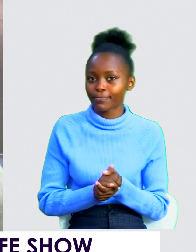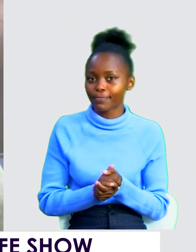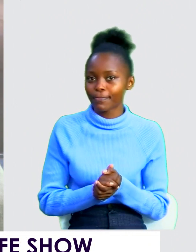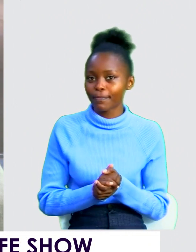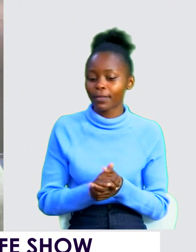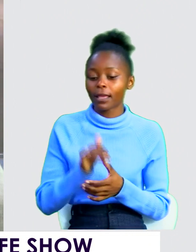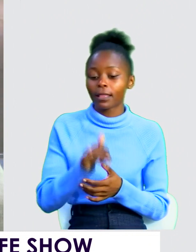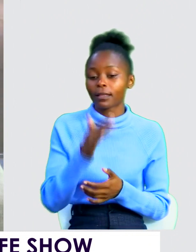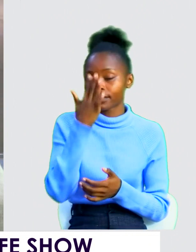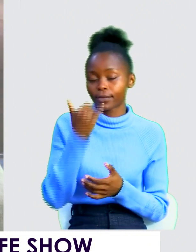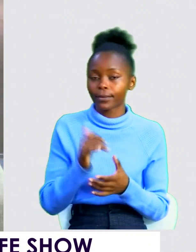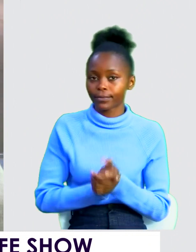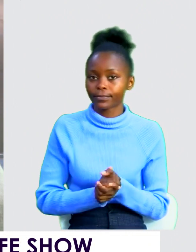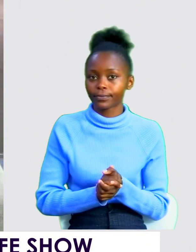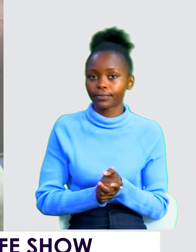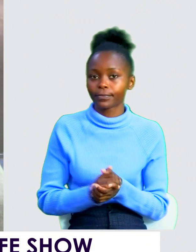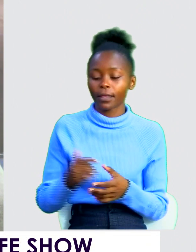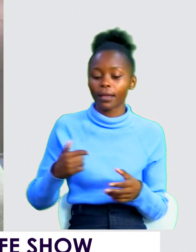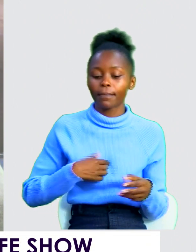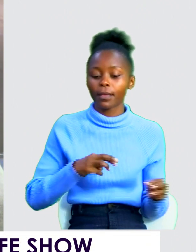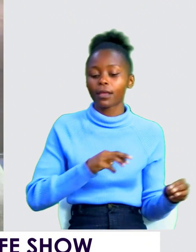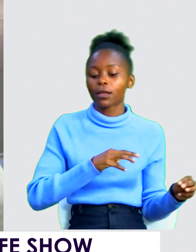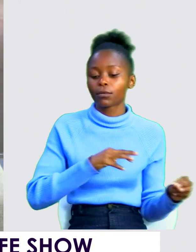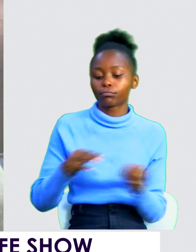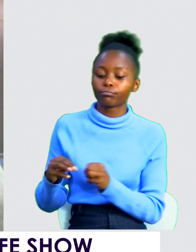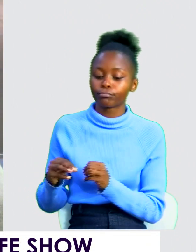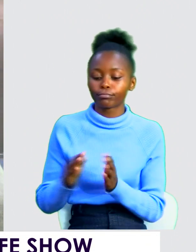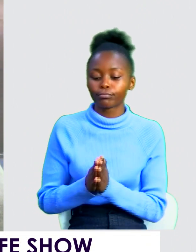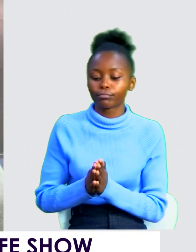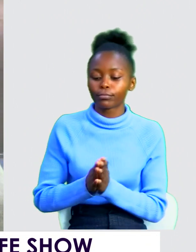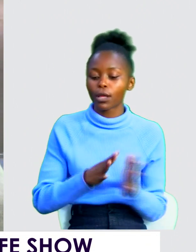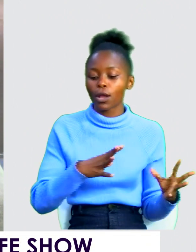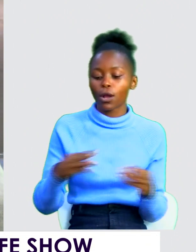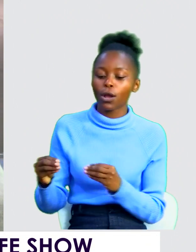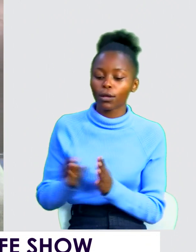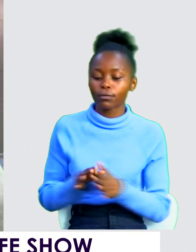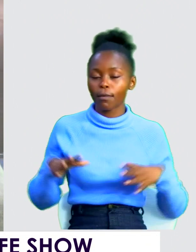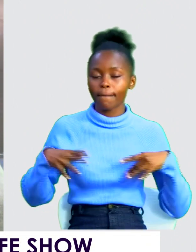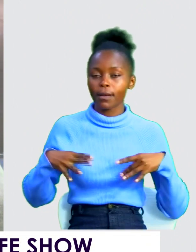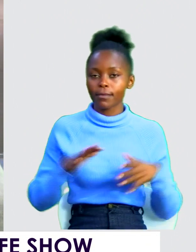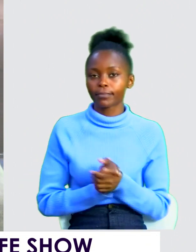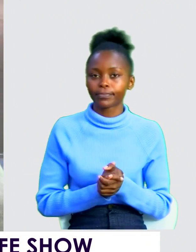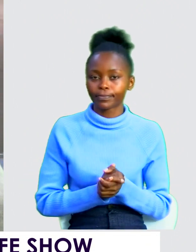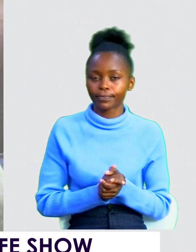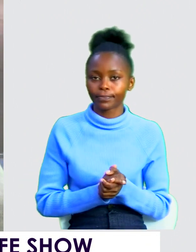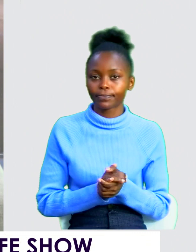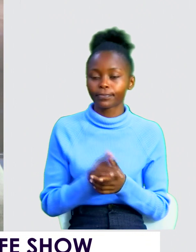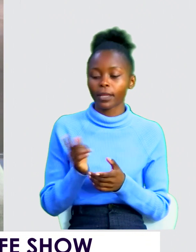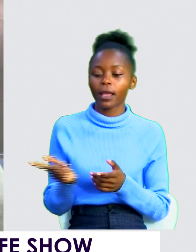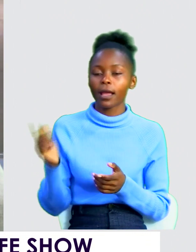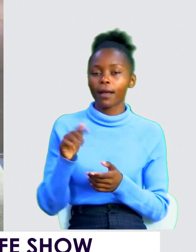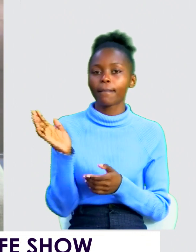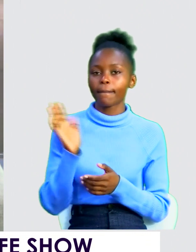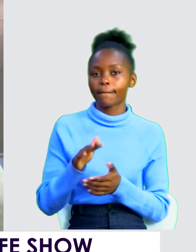And that is why I'm moving into the break with adventure. I'm coming back